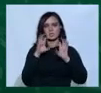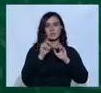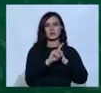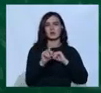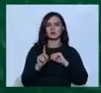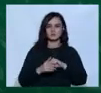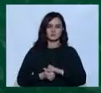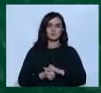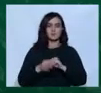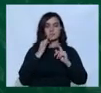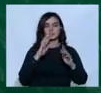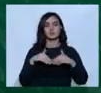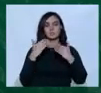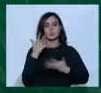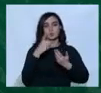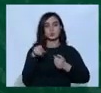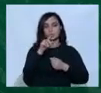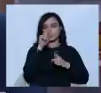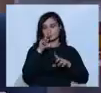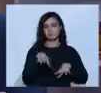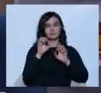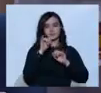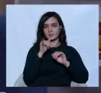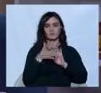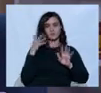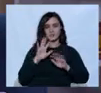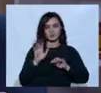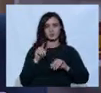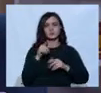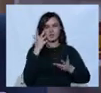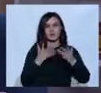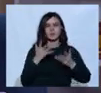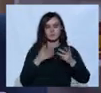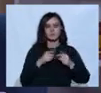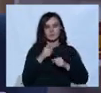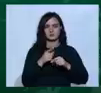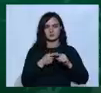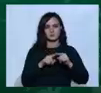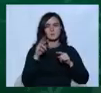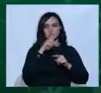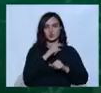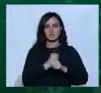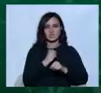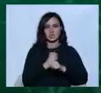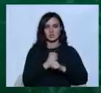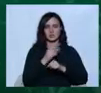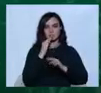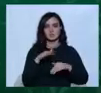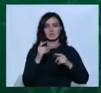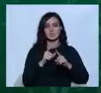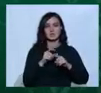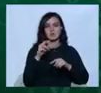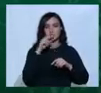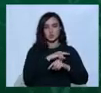are important for our next one, and that's a moneylender. Now, a moneylender is a person